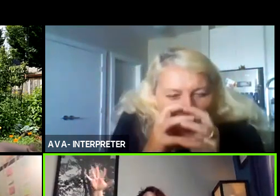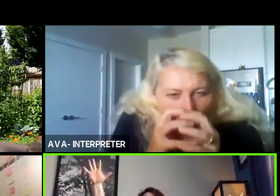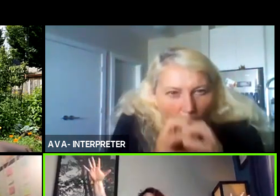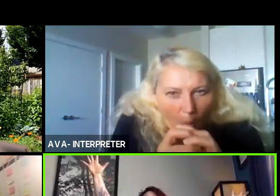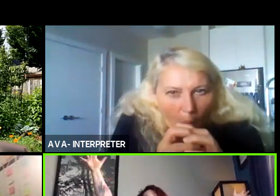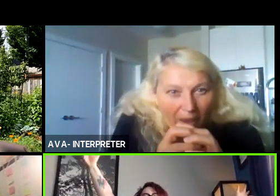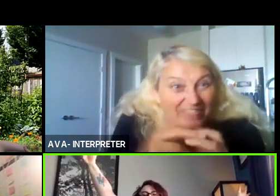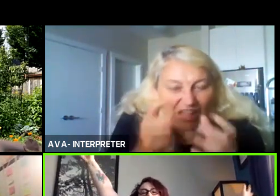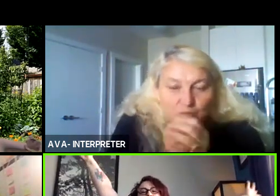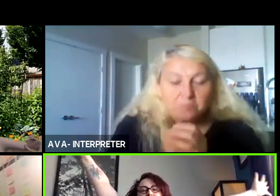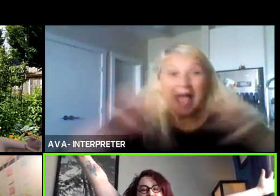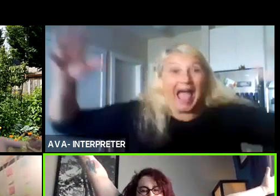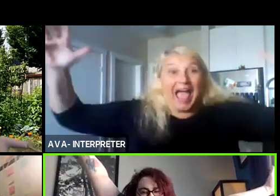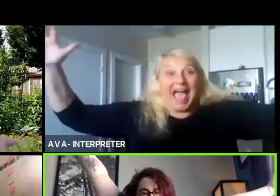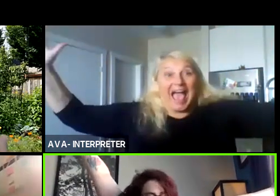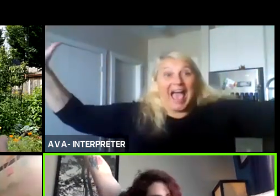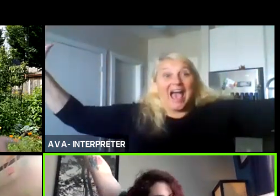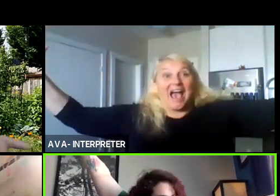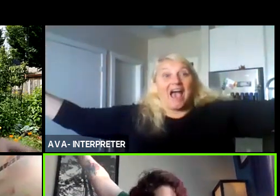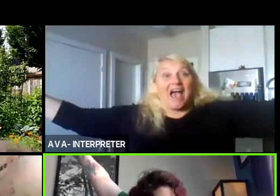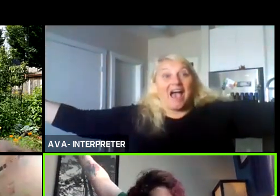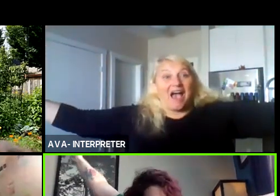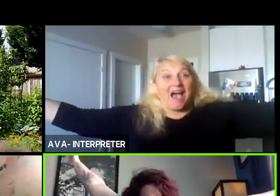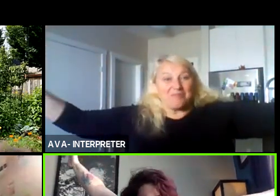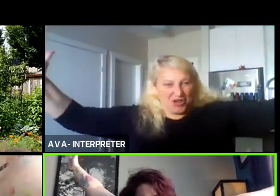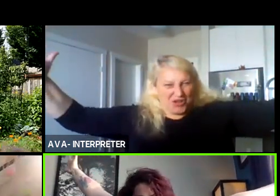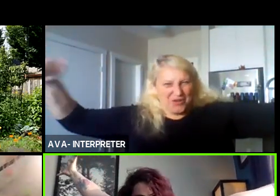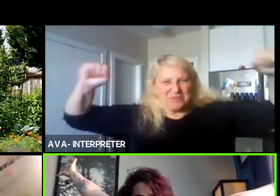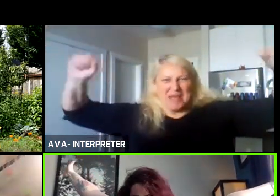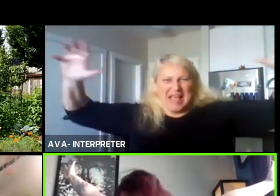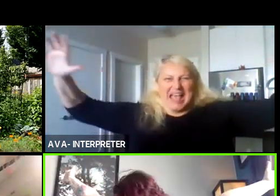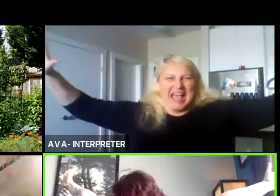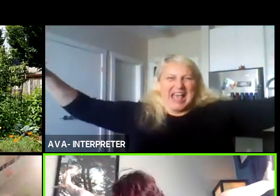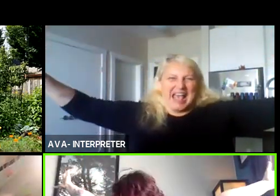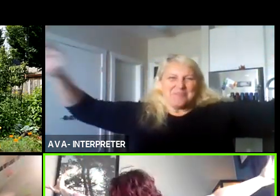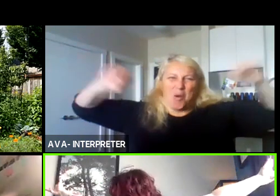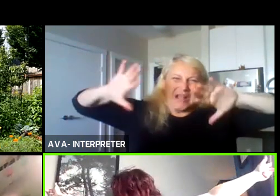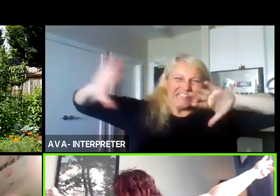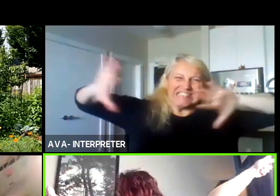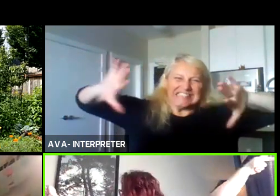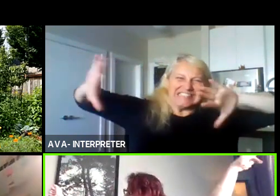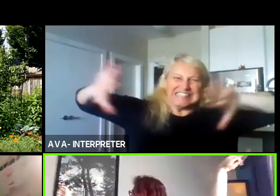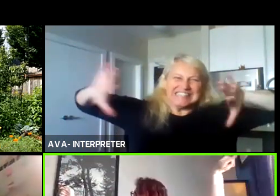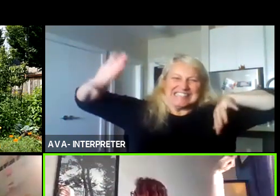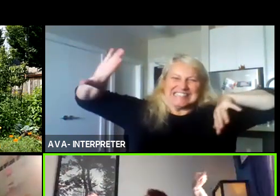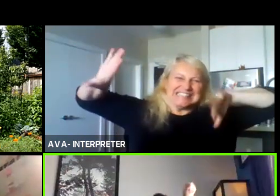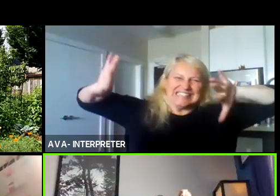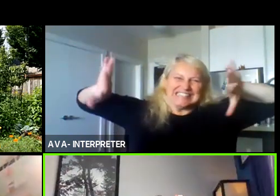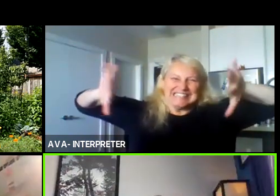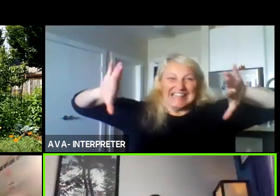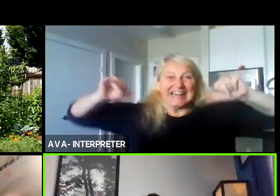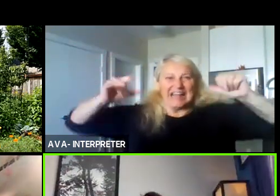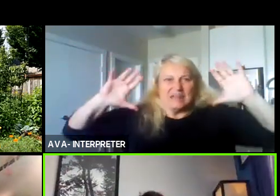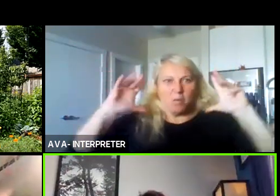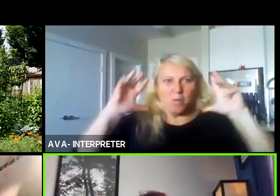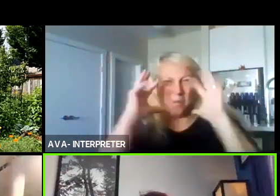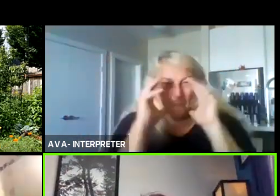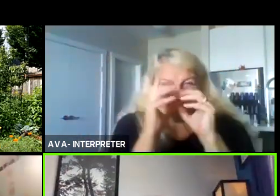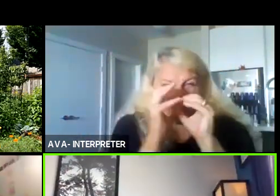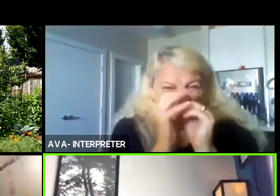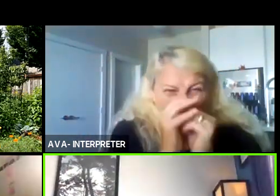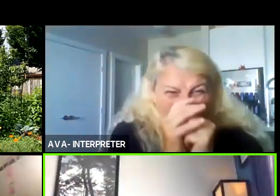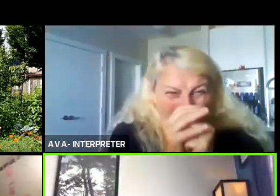as big as you can get, reach, reach, reach, reach, reach. Expand, take up as much space as you can and bring it back to tiny,